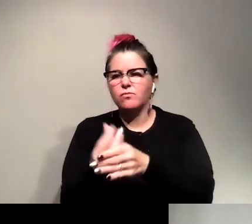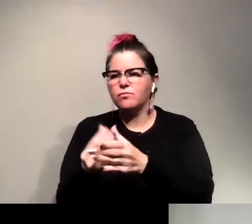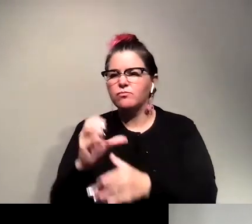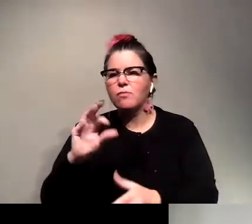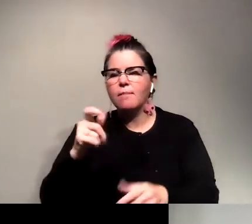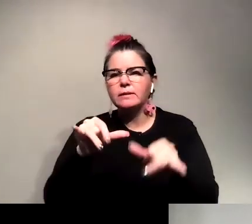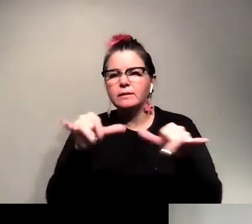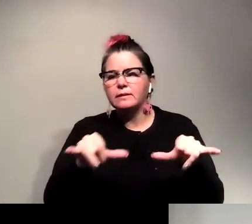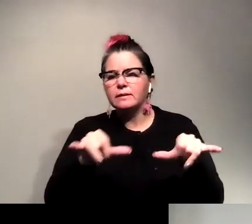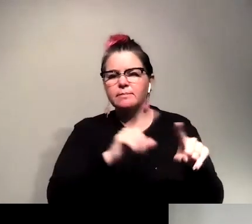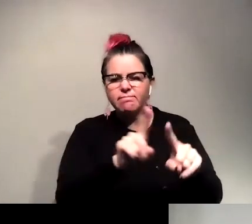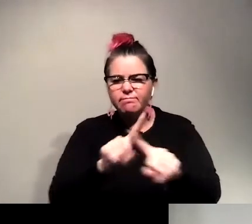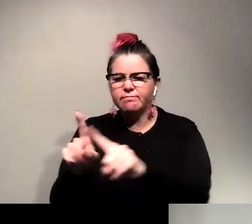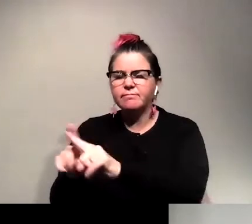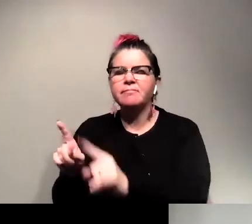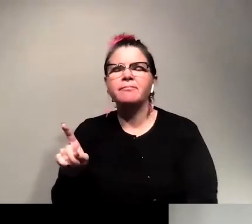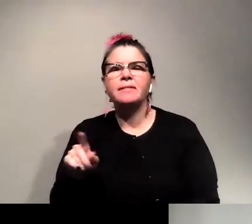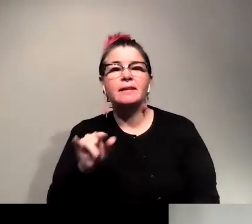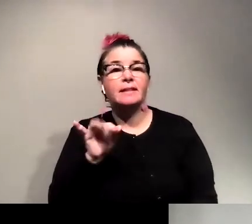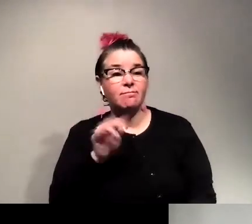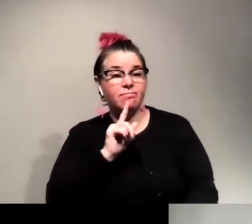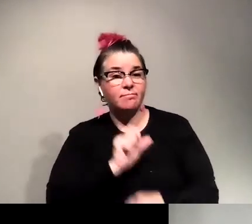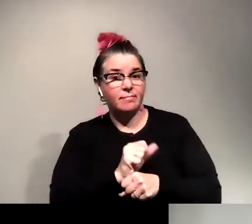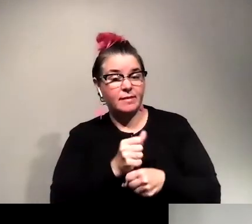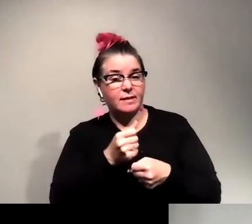and whether or not there is an effect